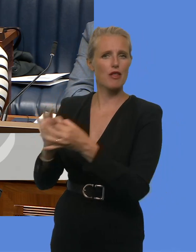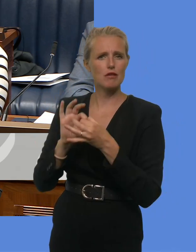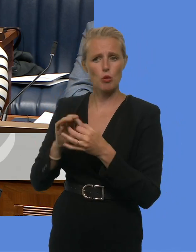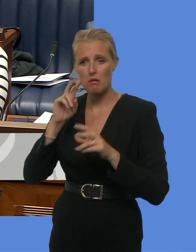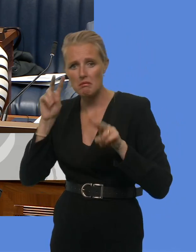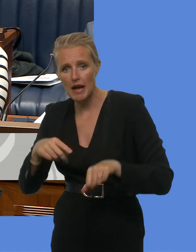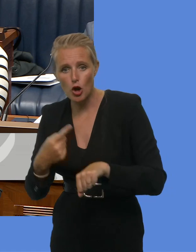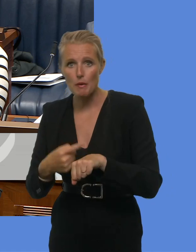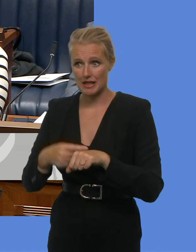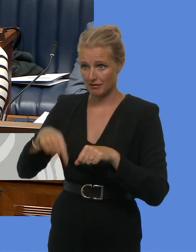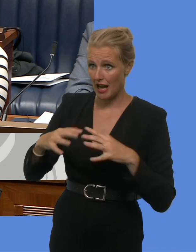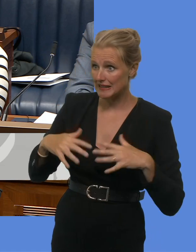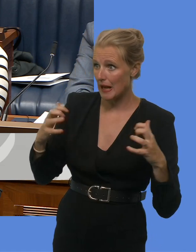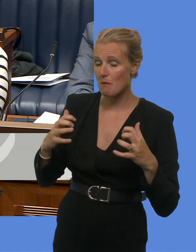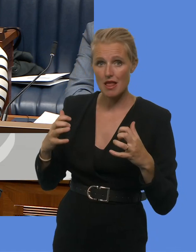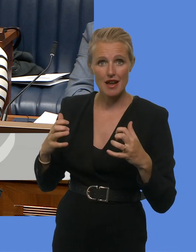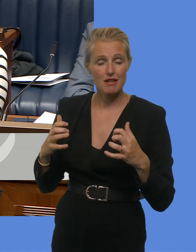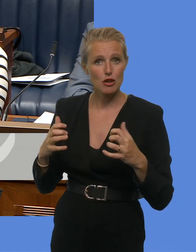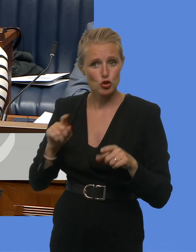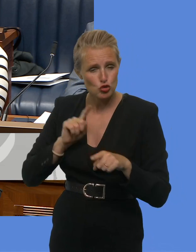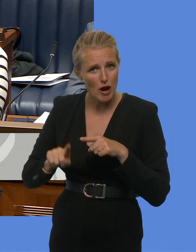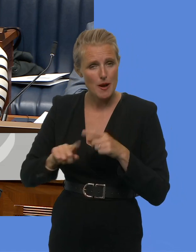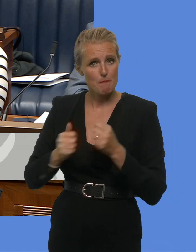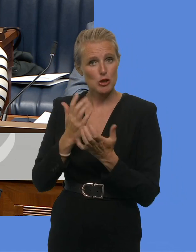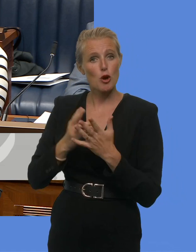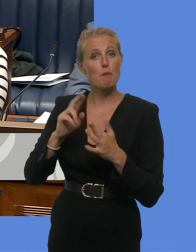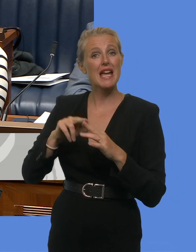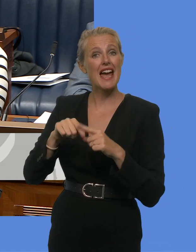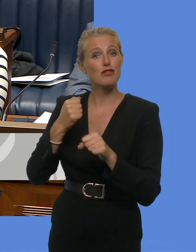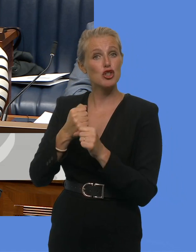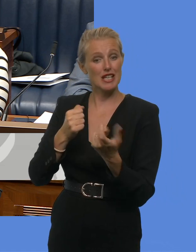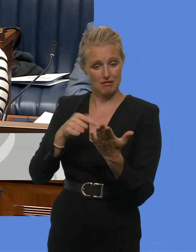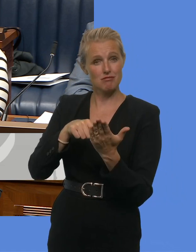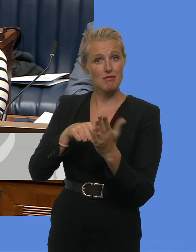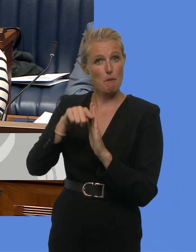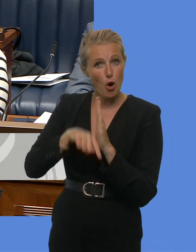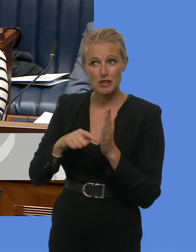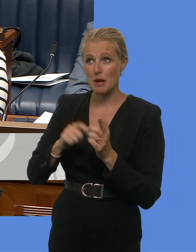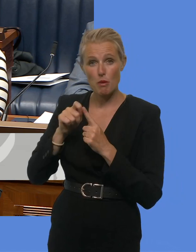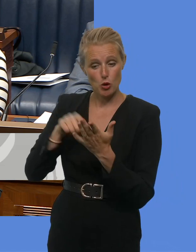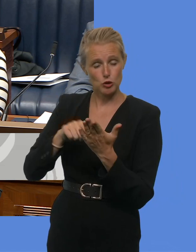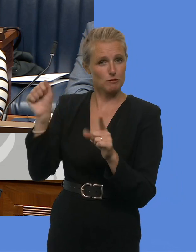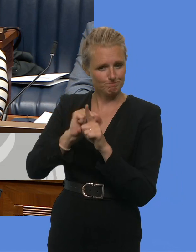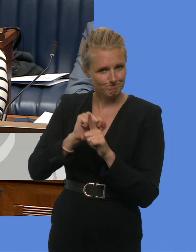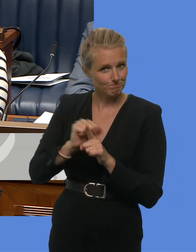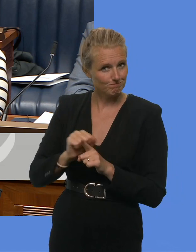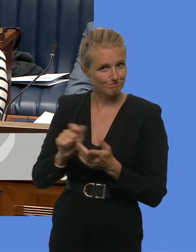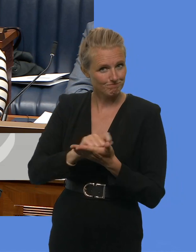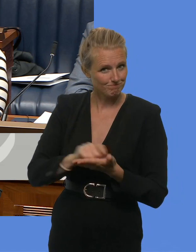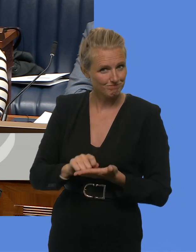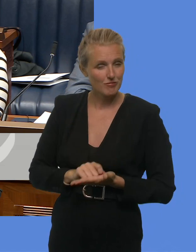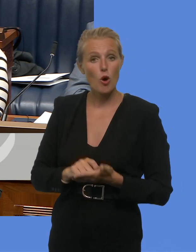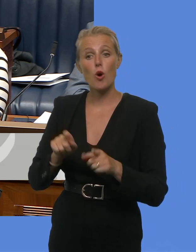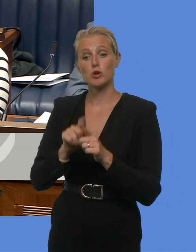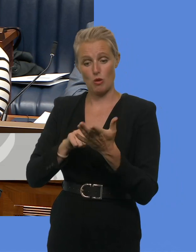this House as well, in terms of helping us to shape up some of those policy proposals, but also in terms of the monitoring of